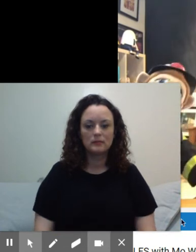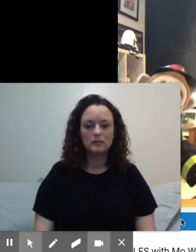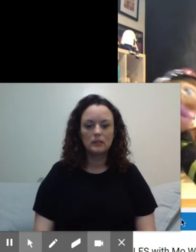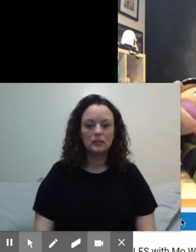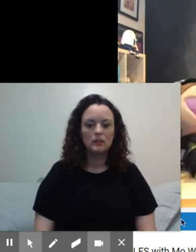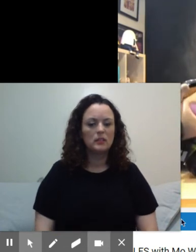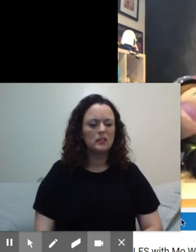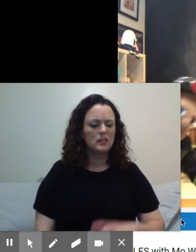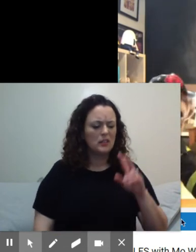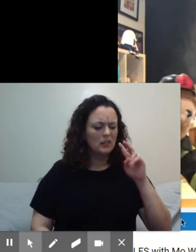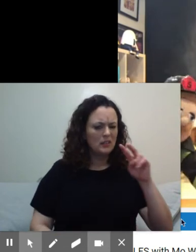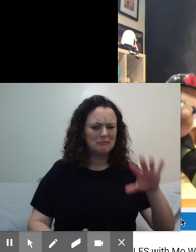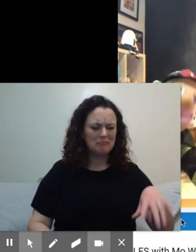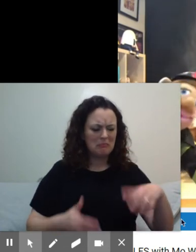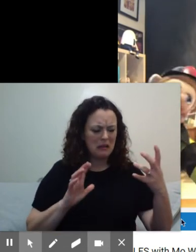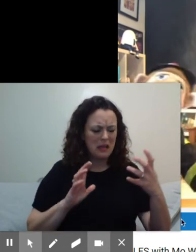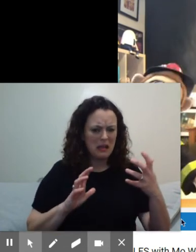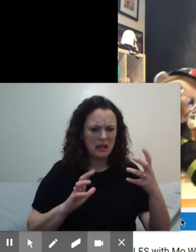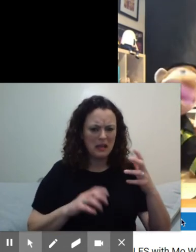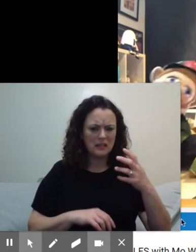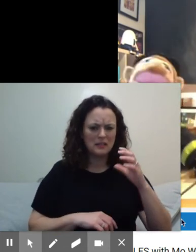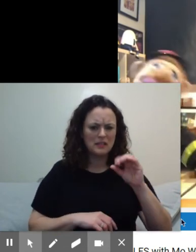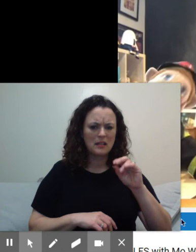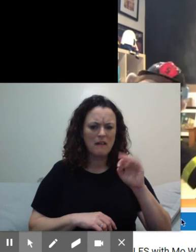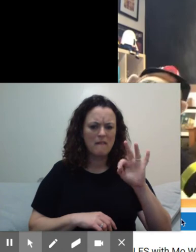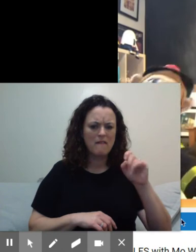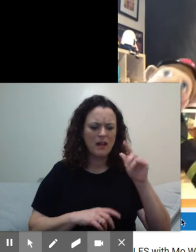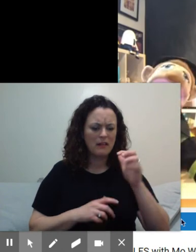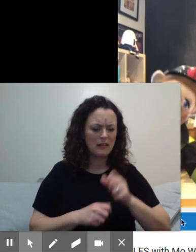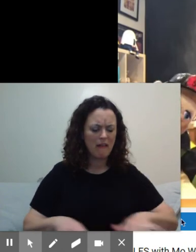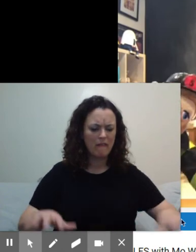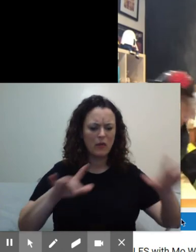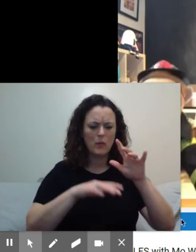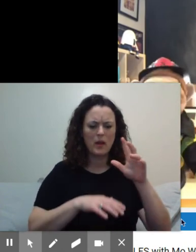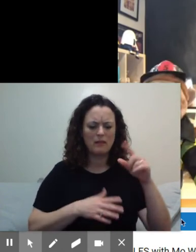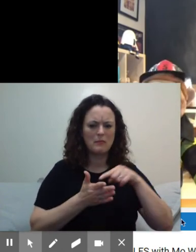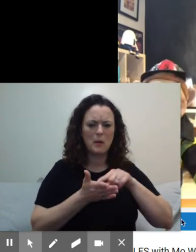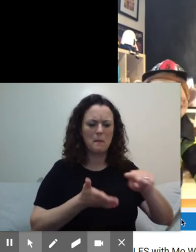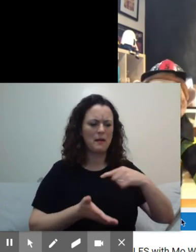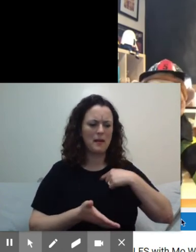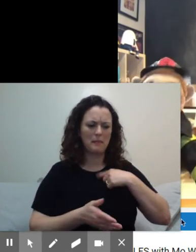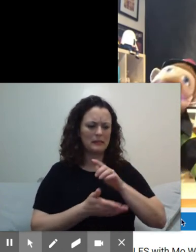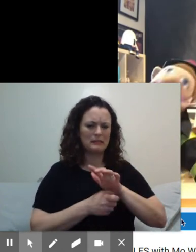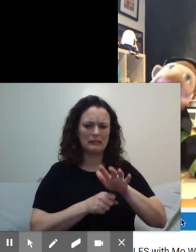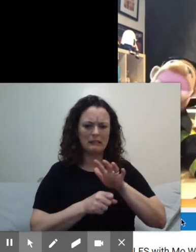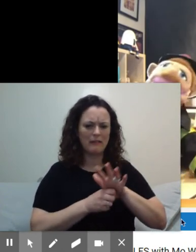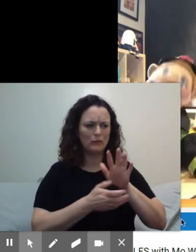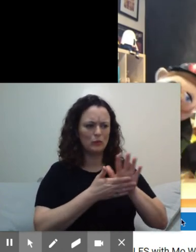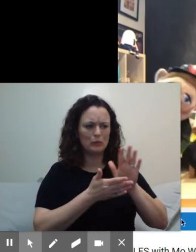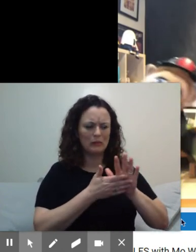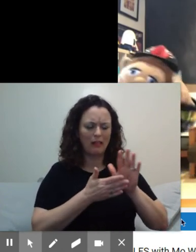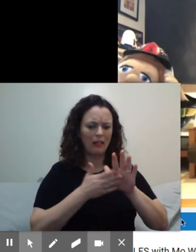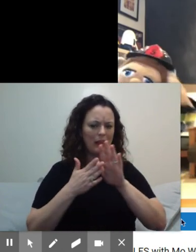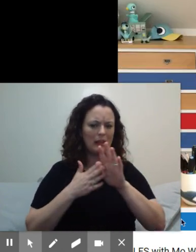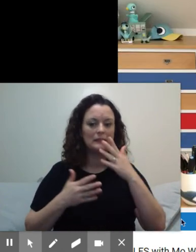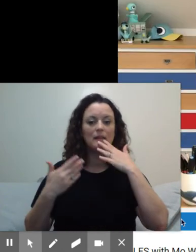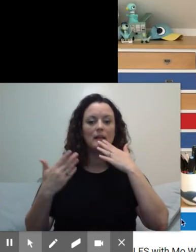Look at this mess. There's confetti everywhere. I don't get paid enough to clean up after this guy all the time. Have a good day,